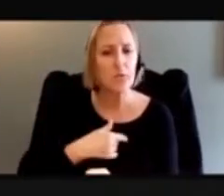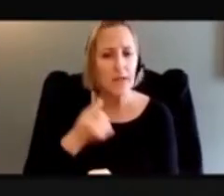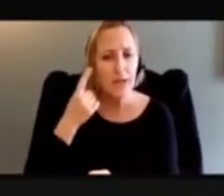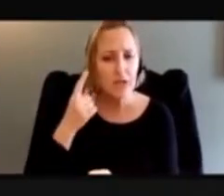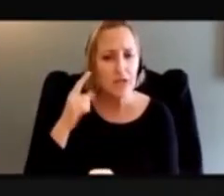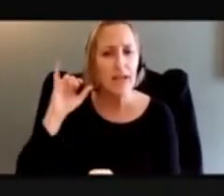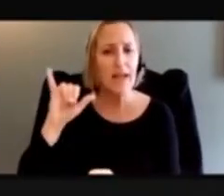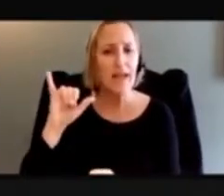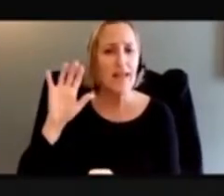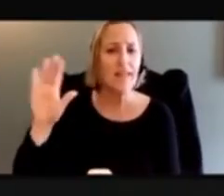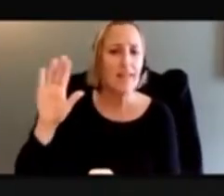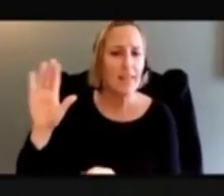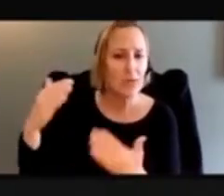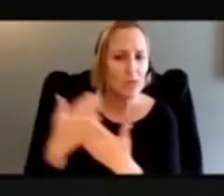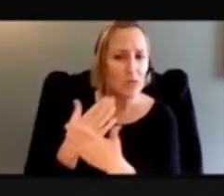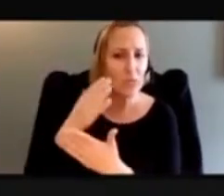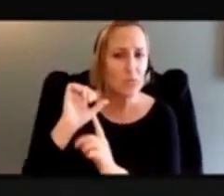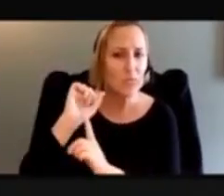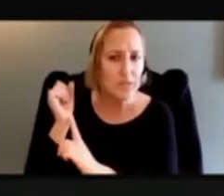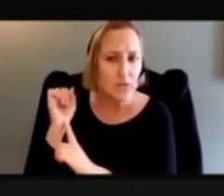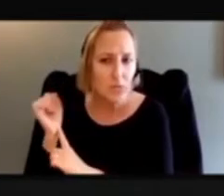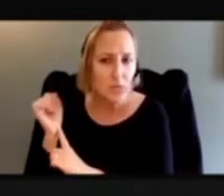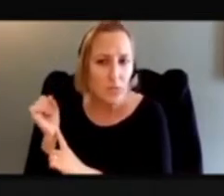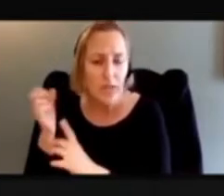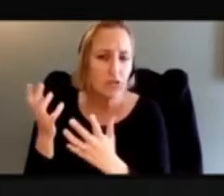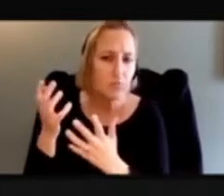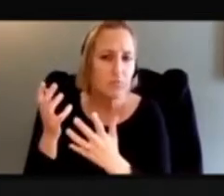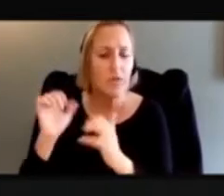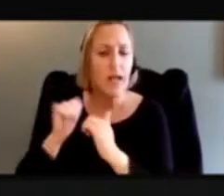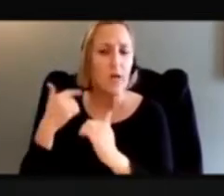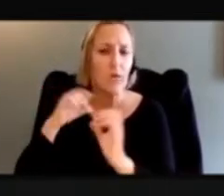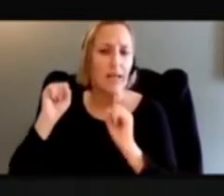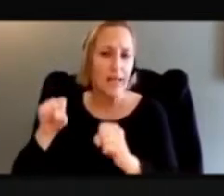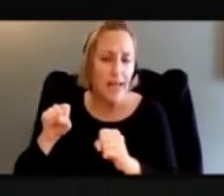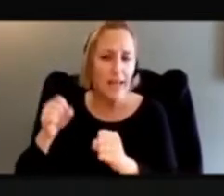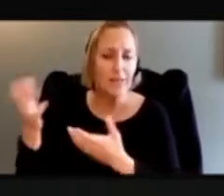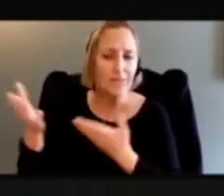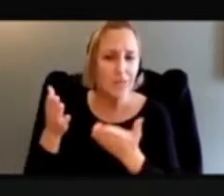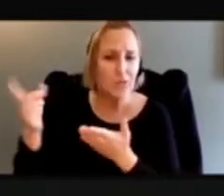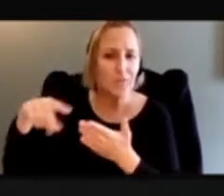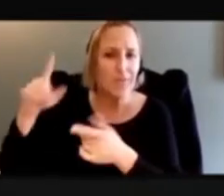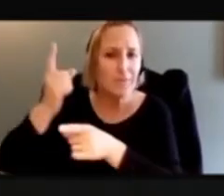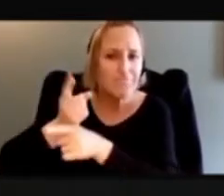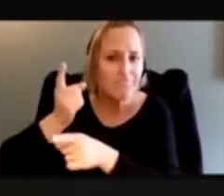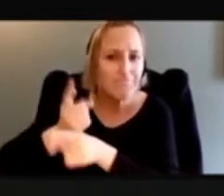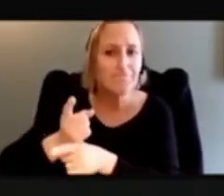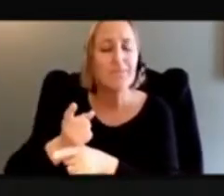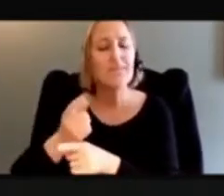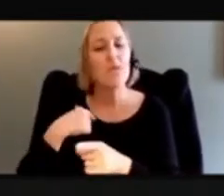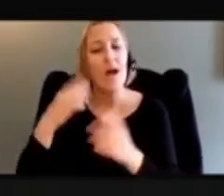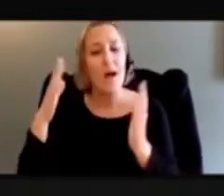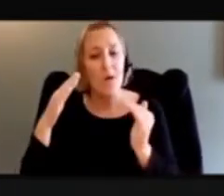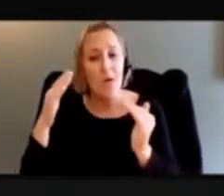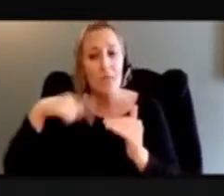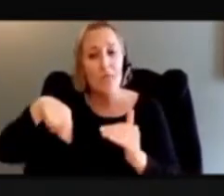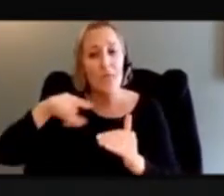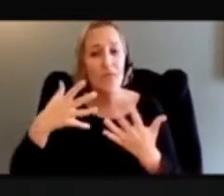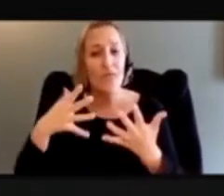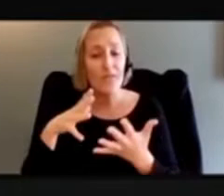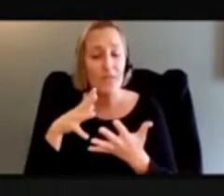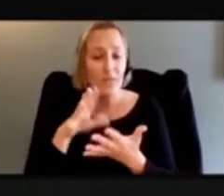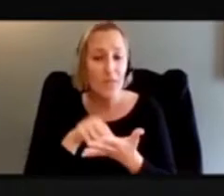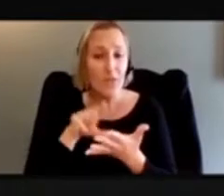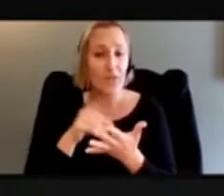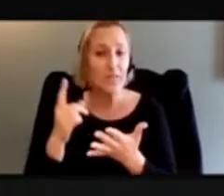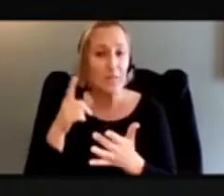new circumstances means for them and how we can adequately serve them. So I hope we learned some lessons from this conference. Our goal on this